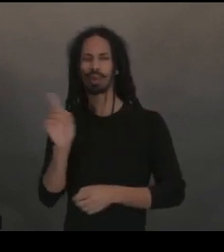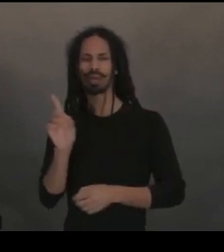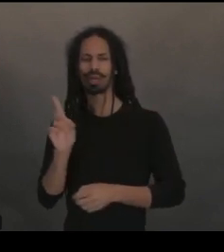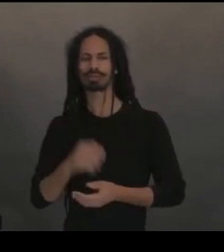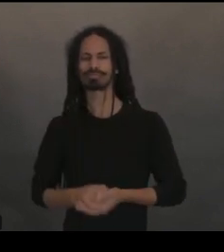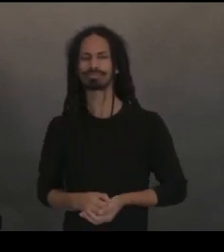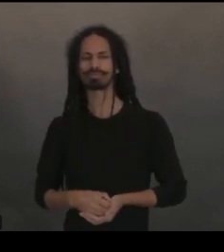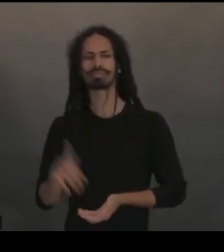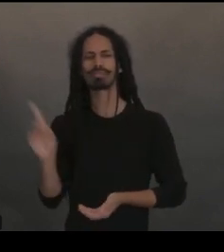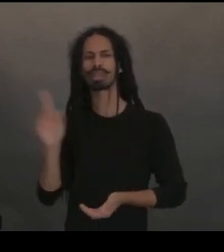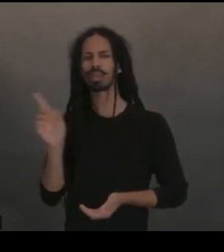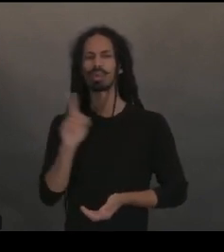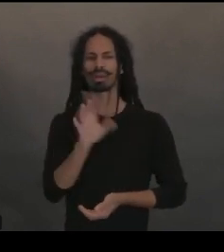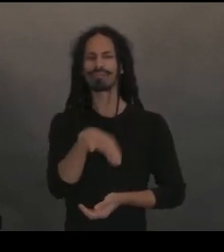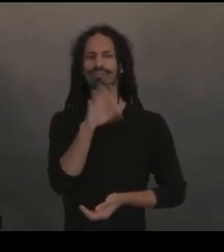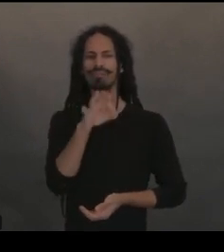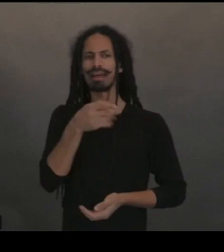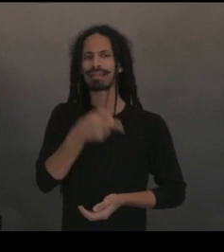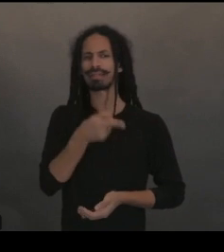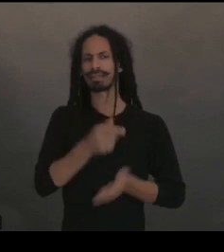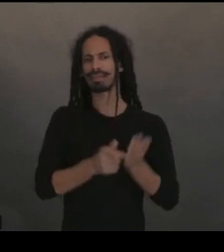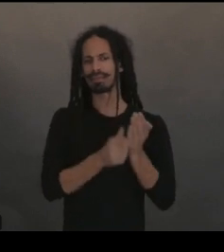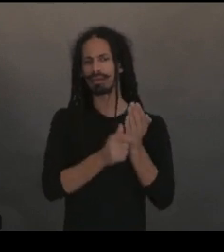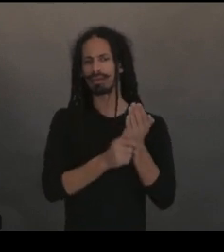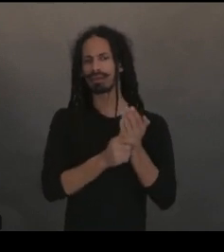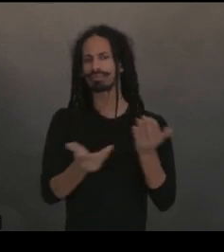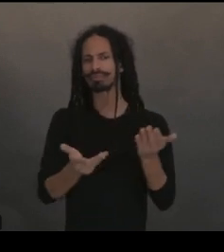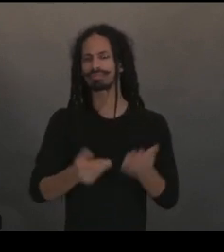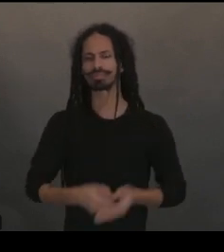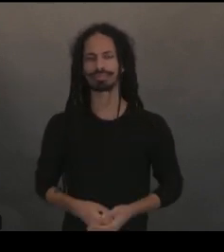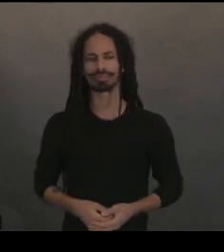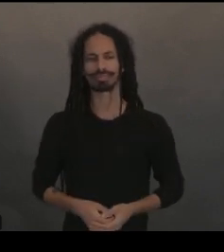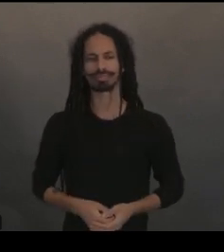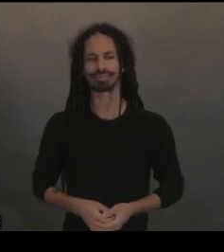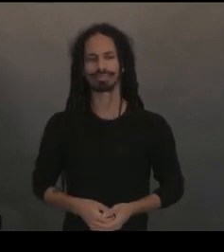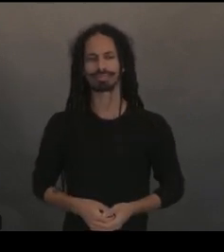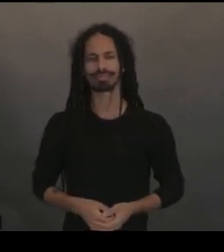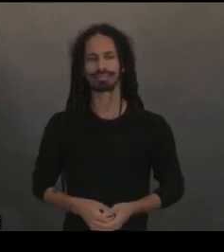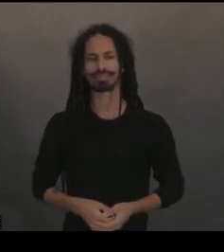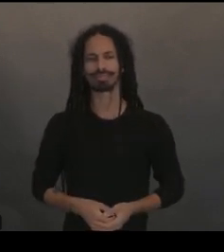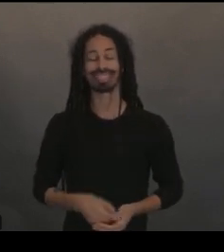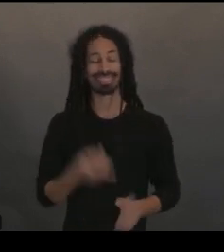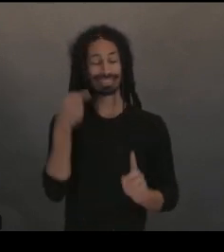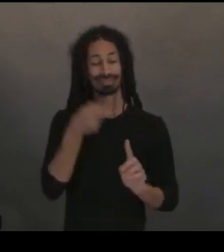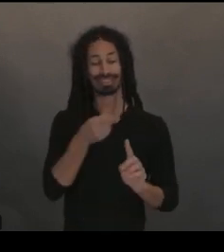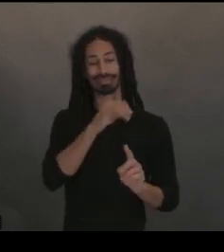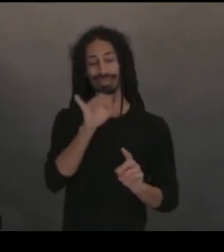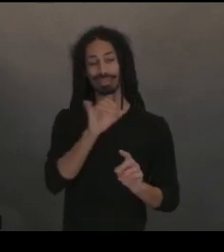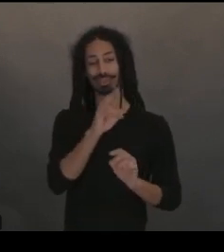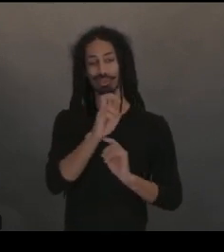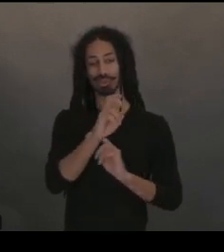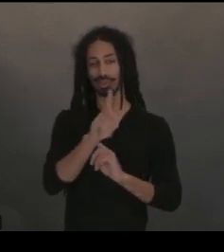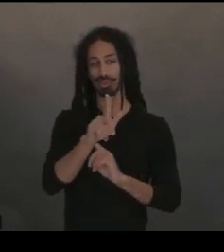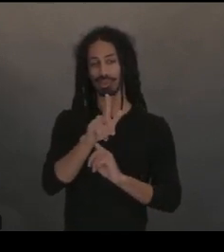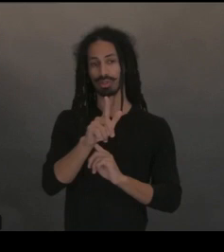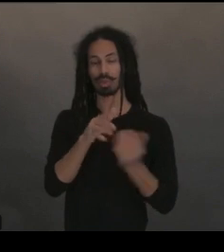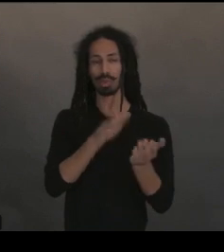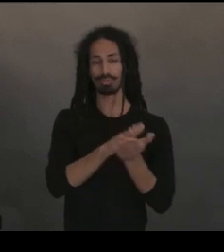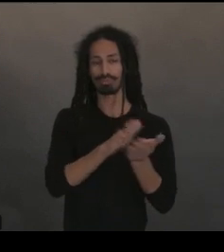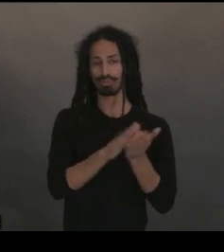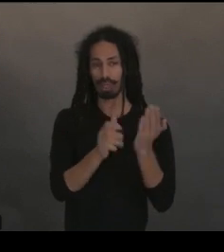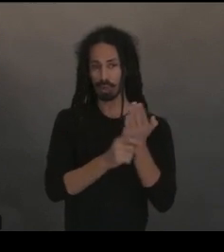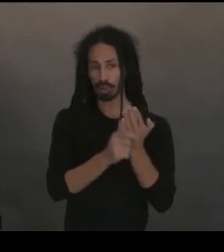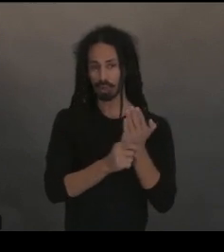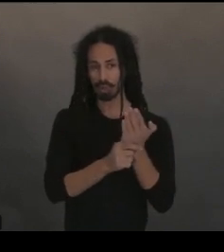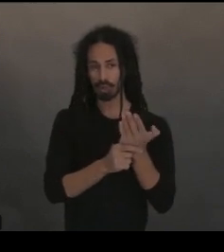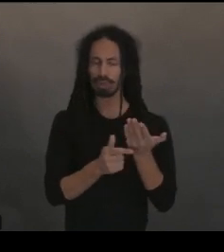I retrieve this work? And for a journal article, there's quite a few elements or